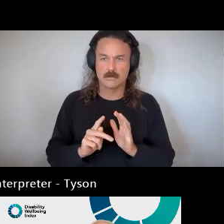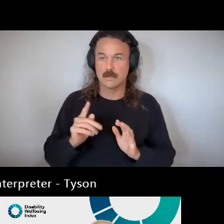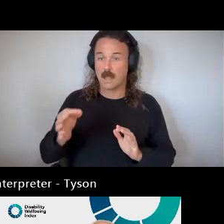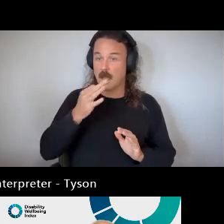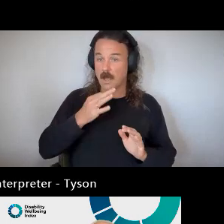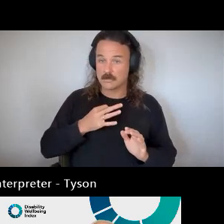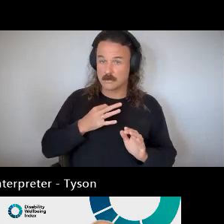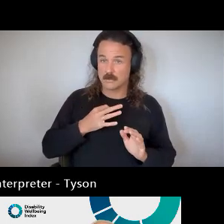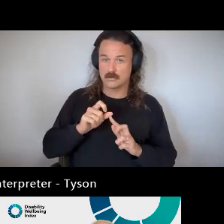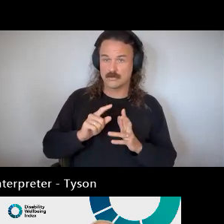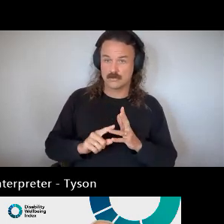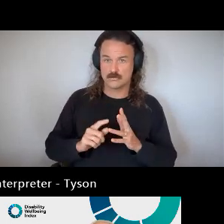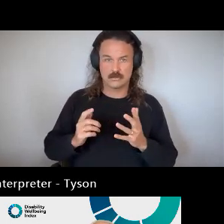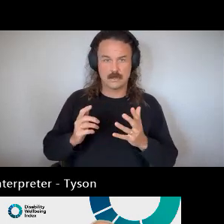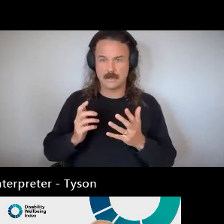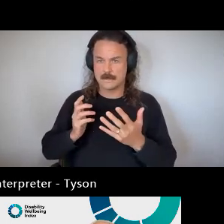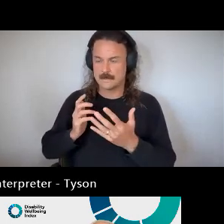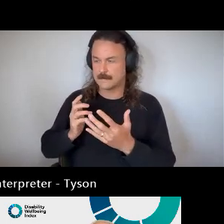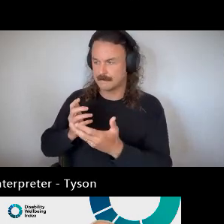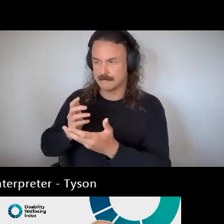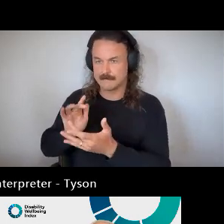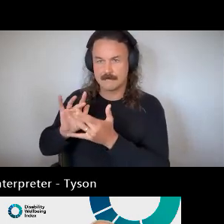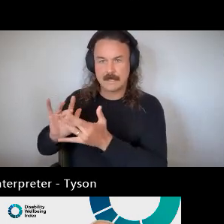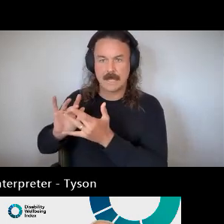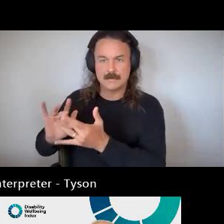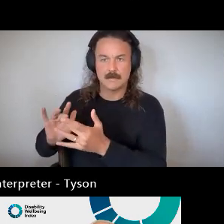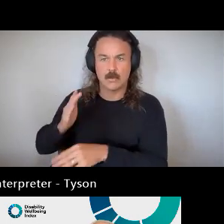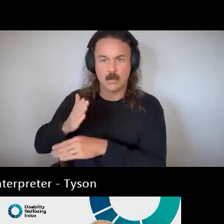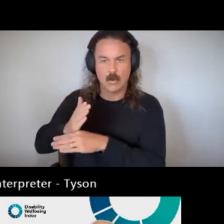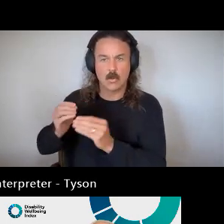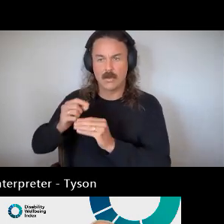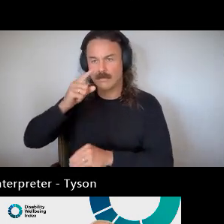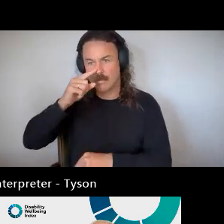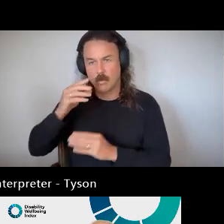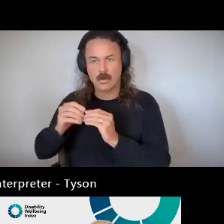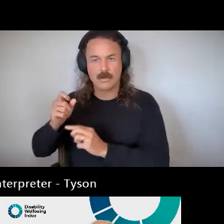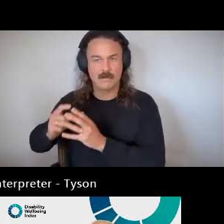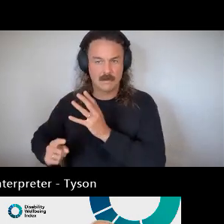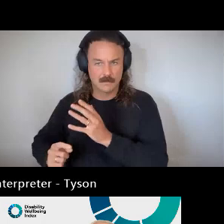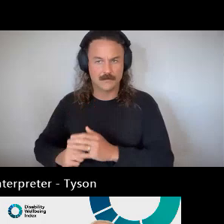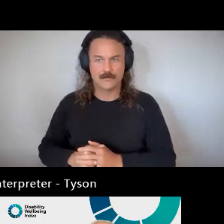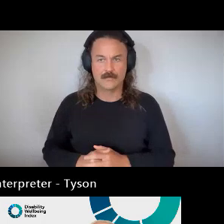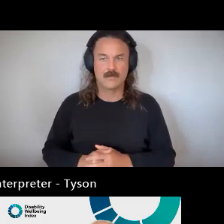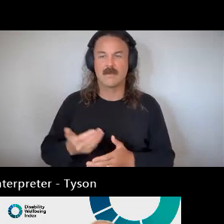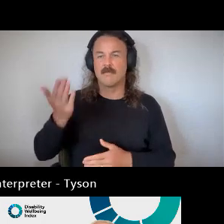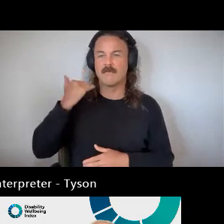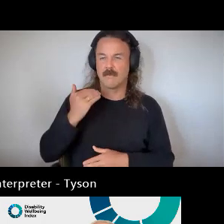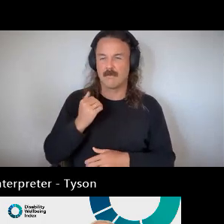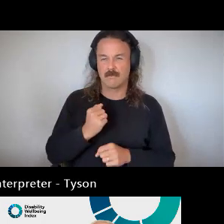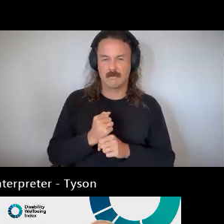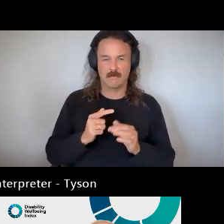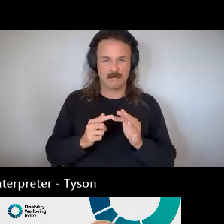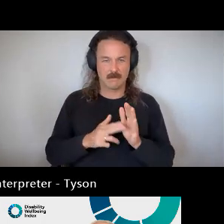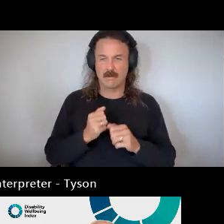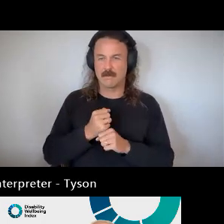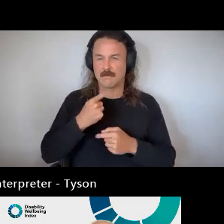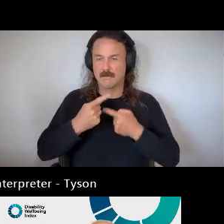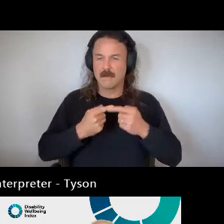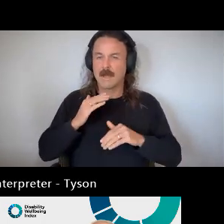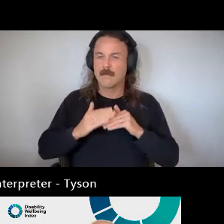people with disabilities. So Gang spoke about the range of consultation approaches, which included engaging